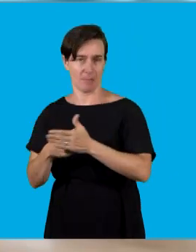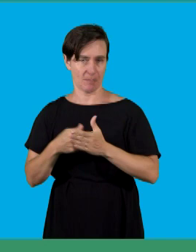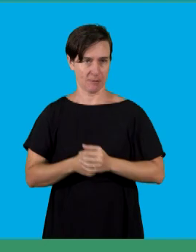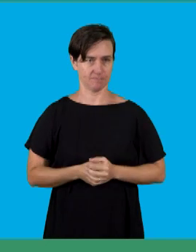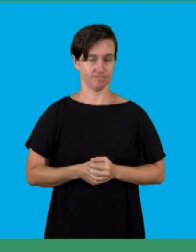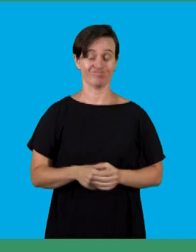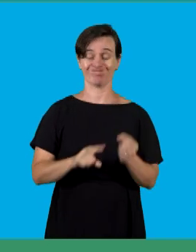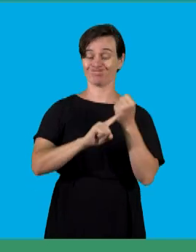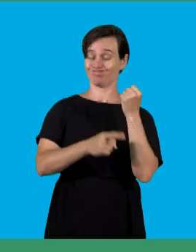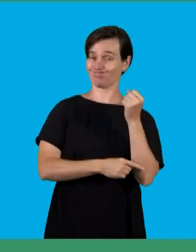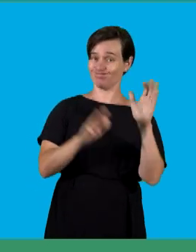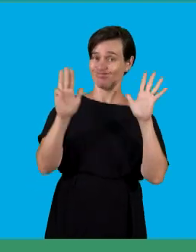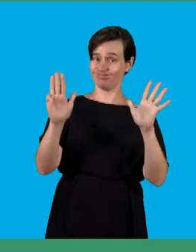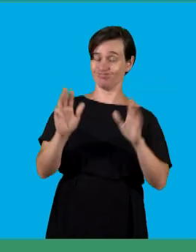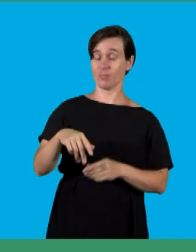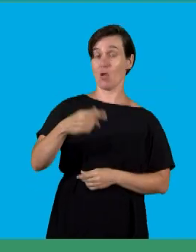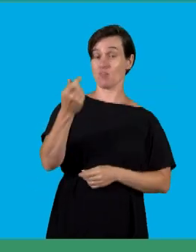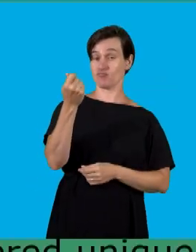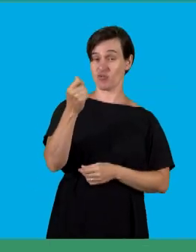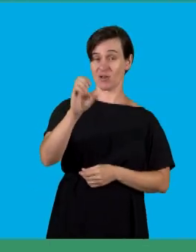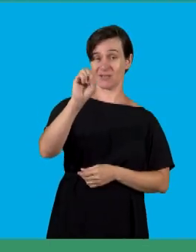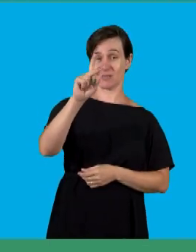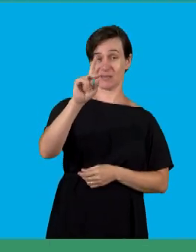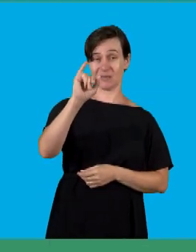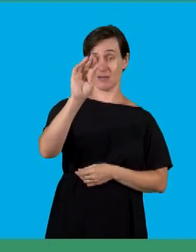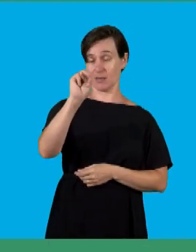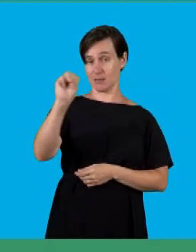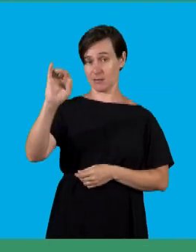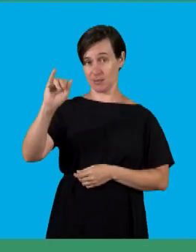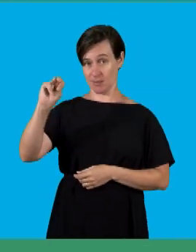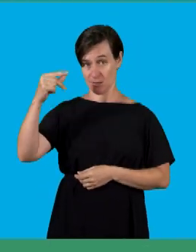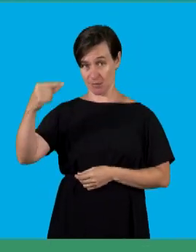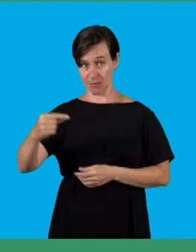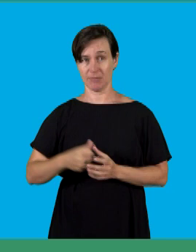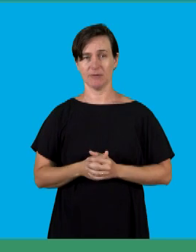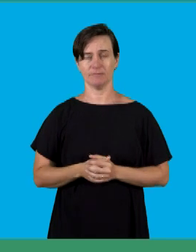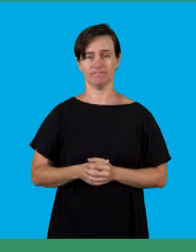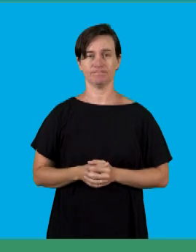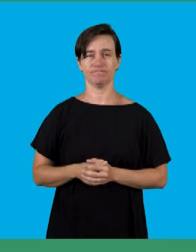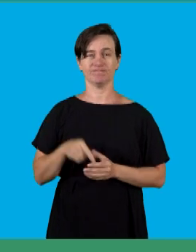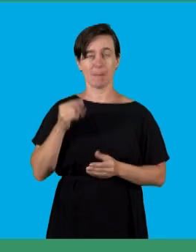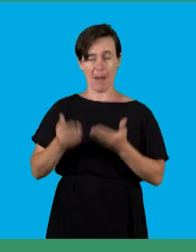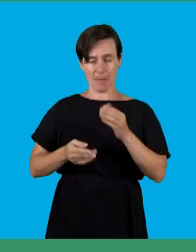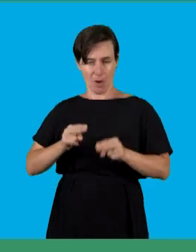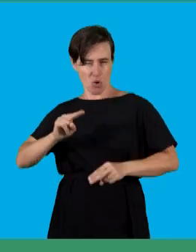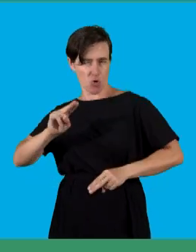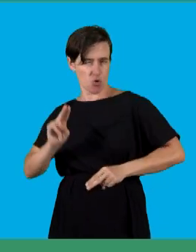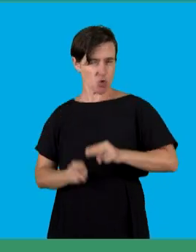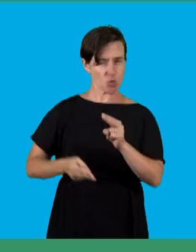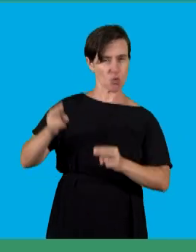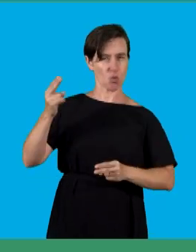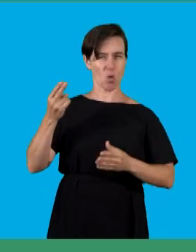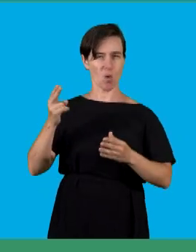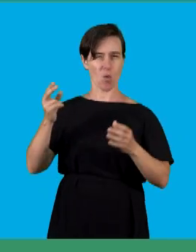Lastly, we have what we call price skimming. So prices are attached to an innovation